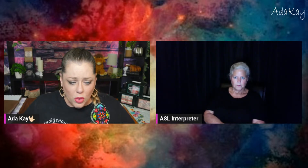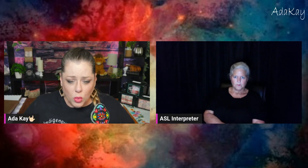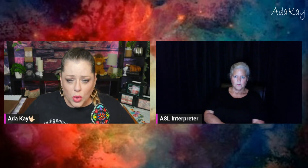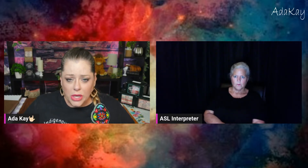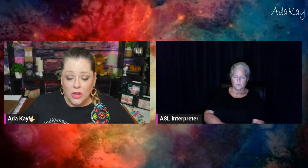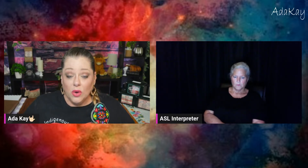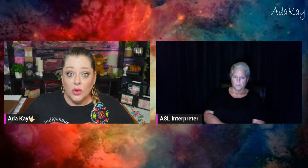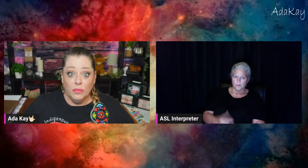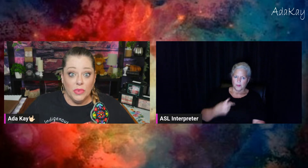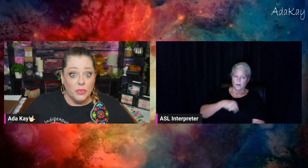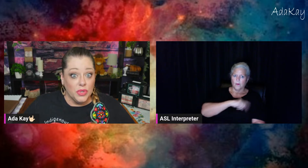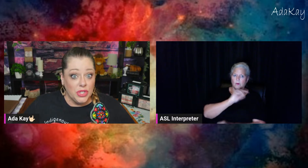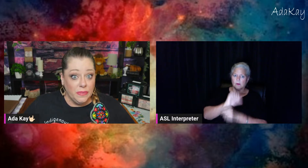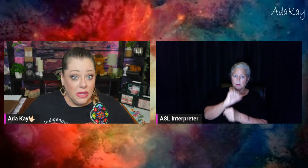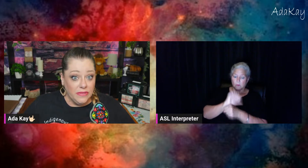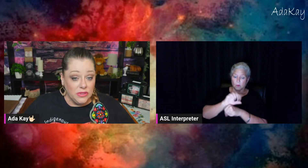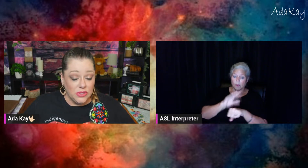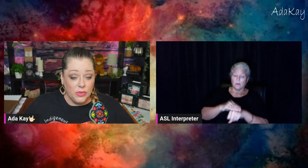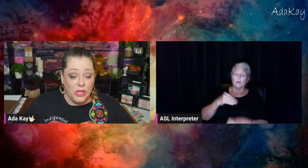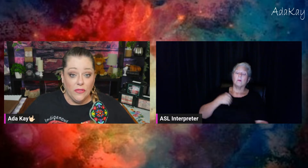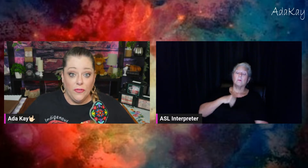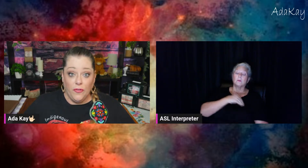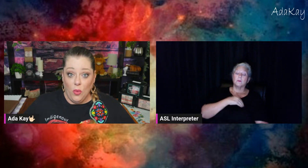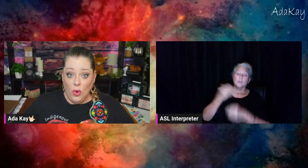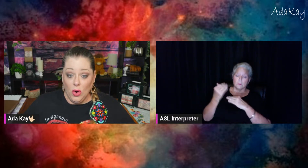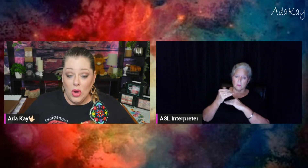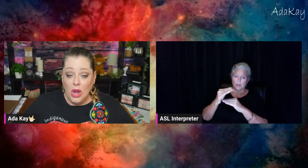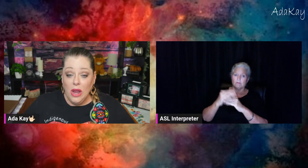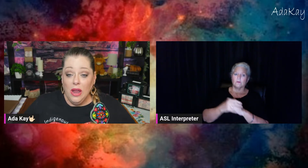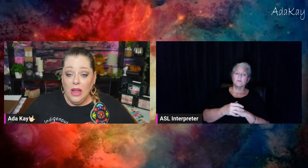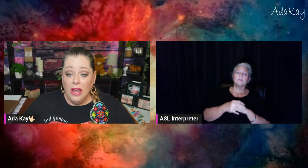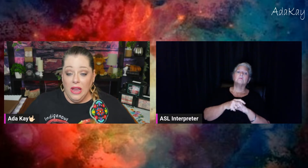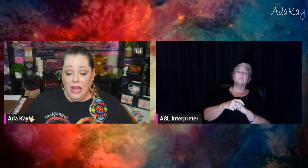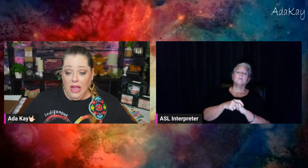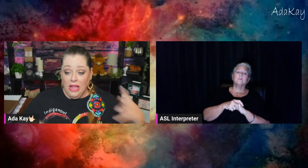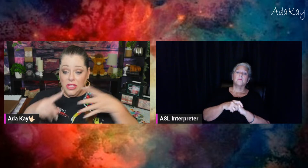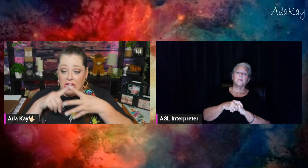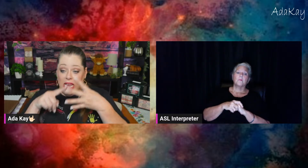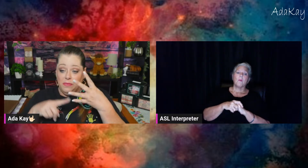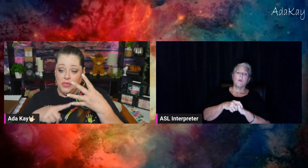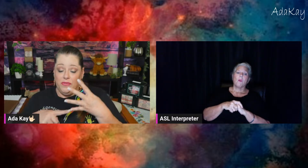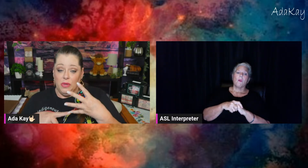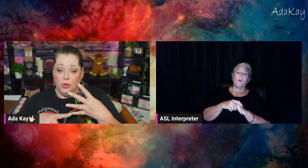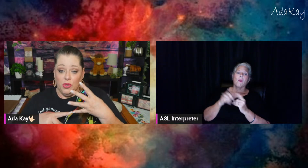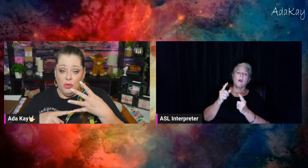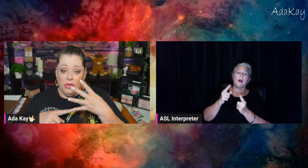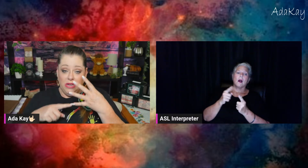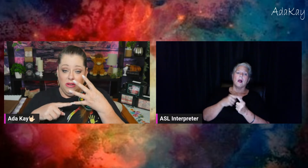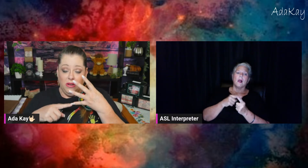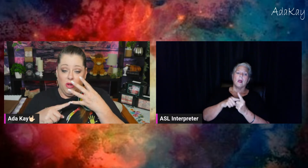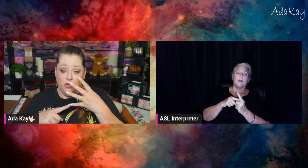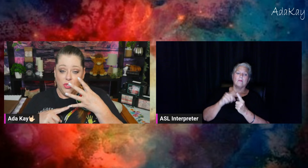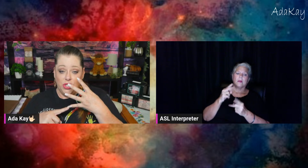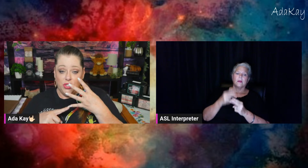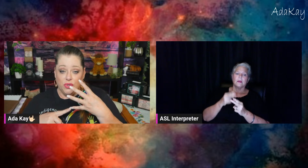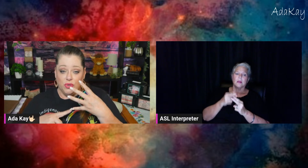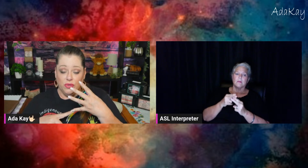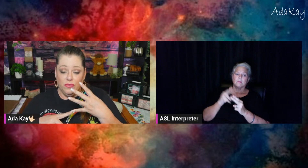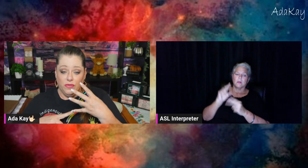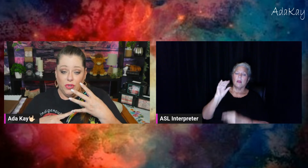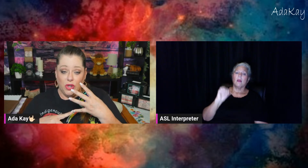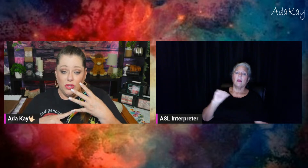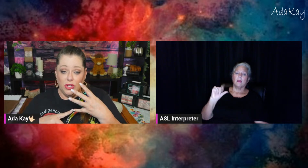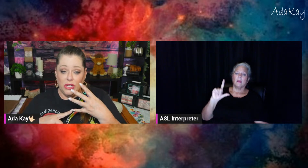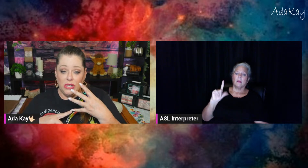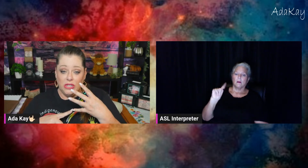We are working on our membership levels. We got 4, and the names of them are going to be alternate juror